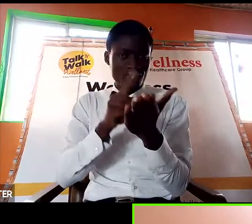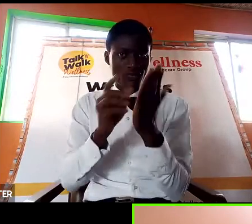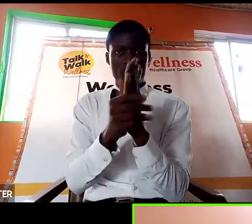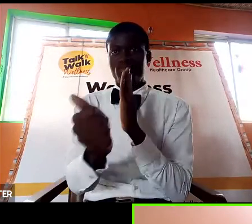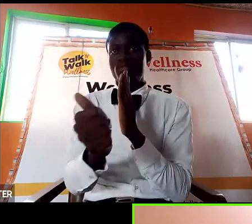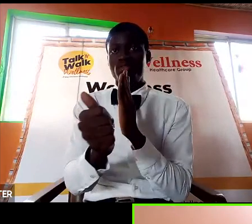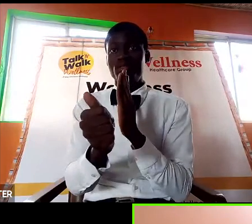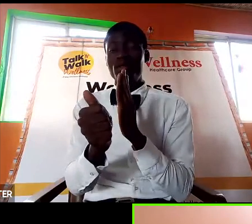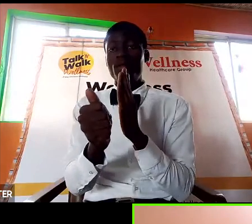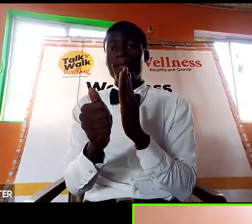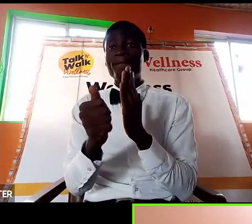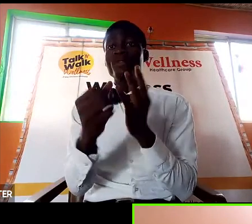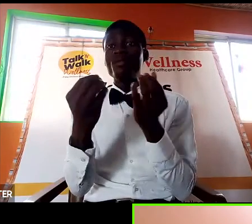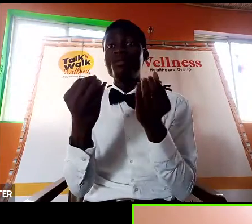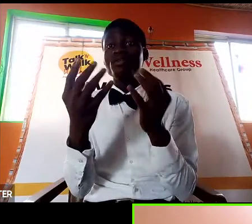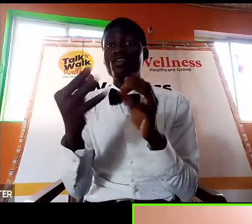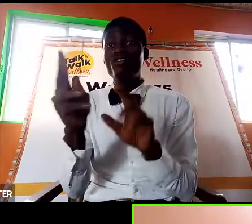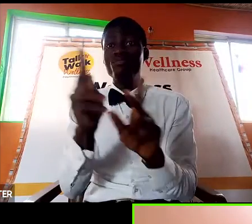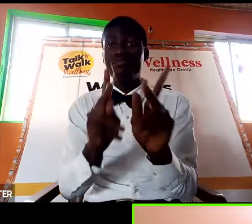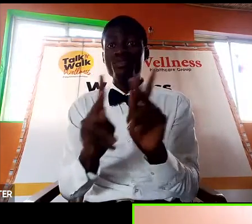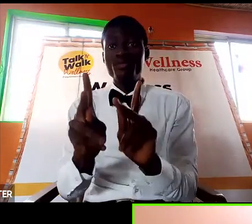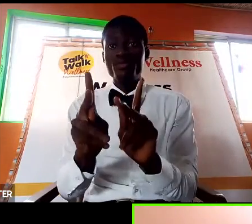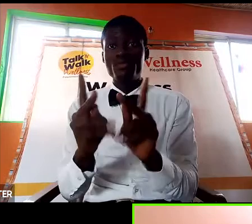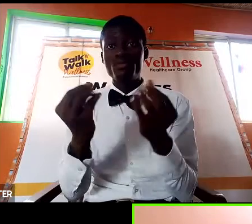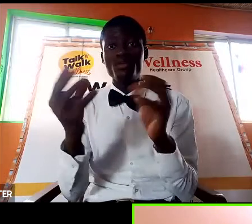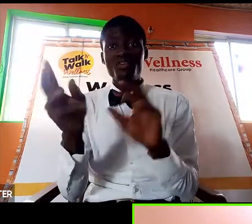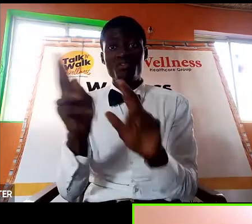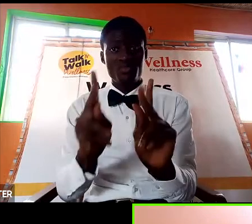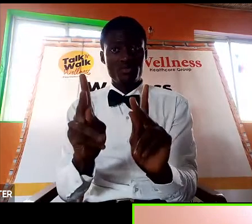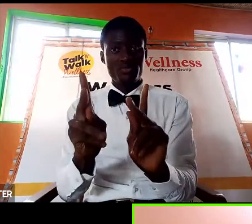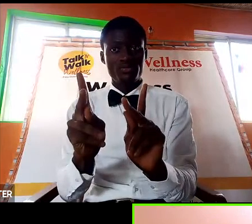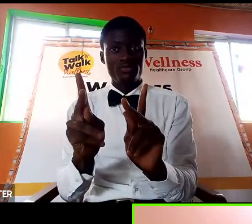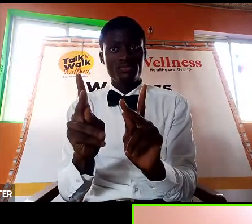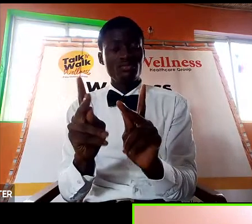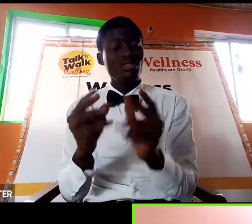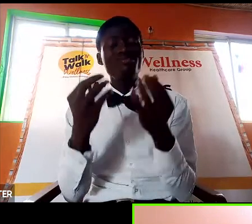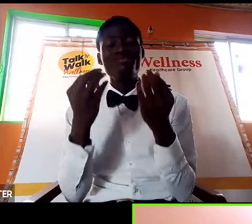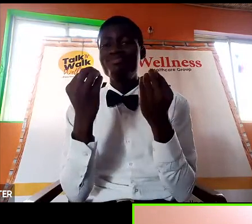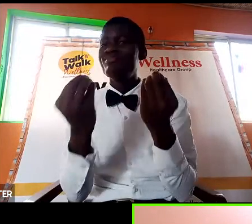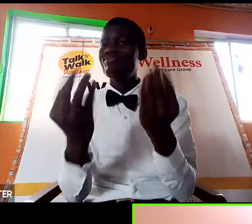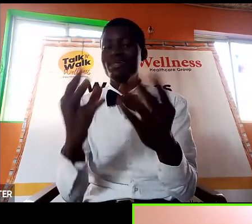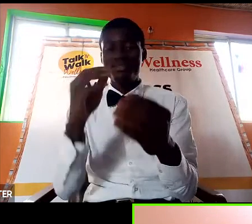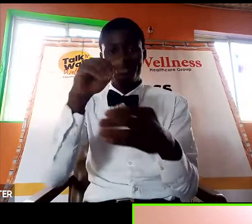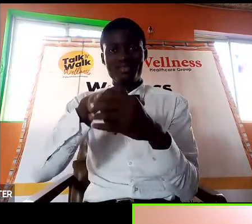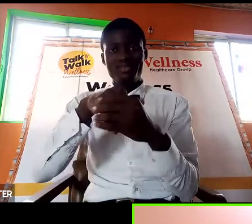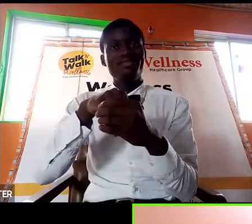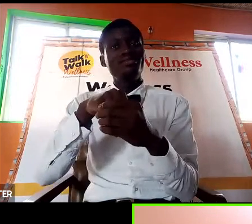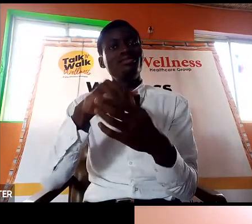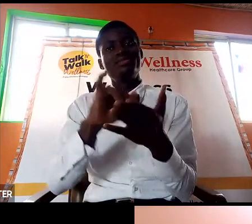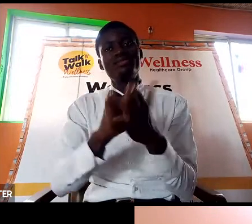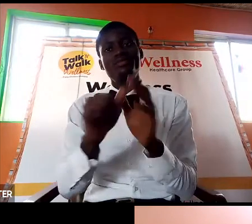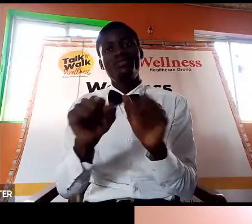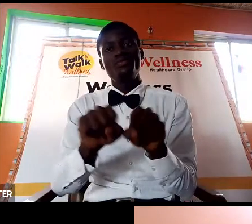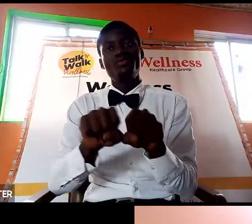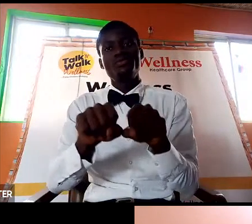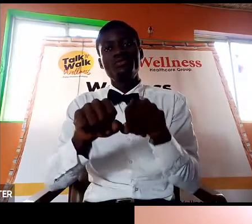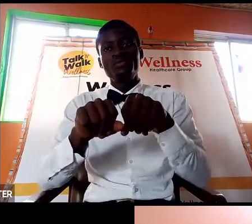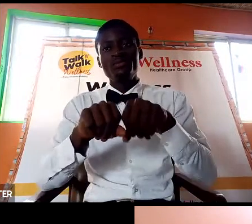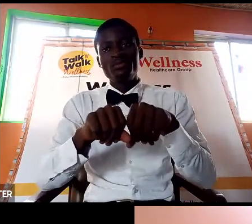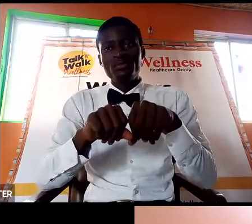of people that are in this shoe, oh my, there are many. Thank you, Dr.